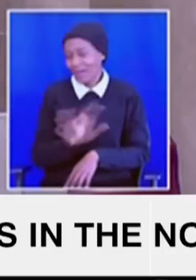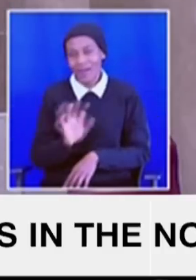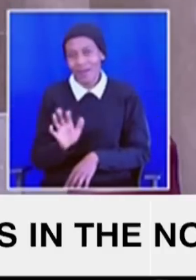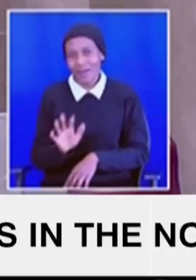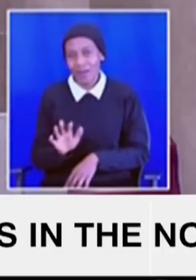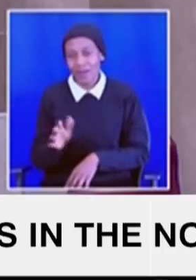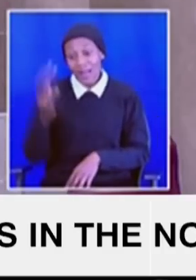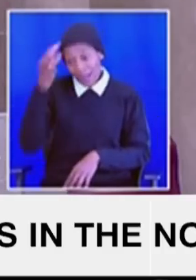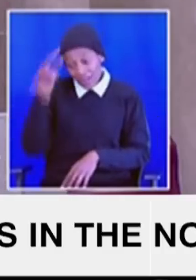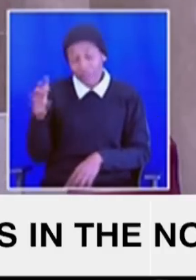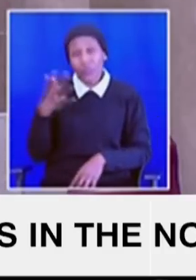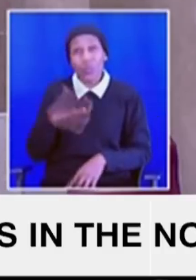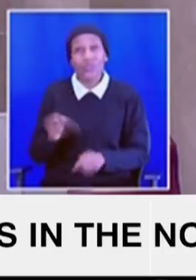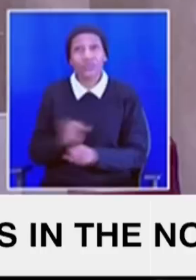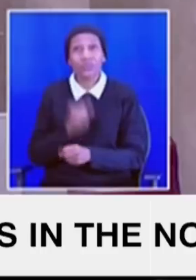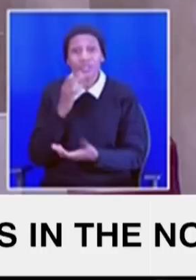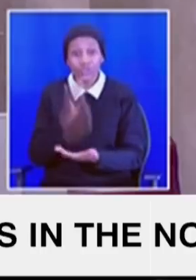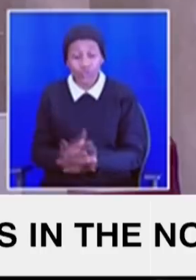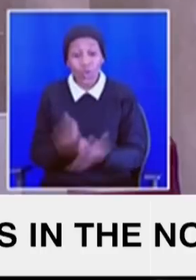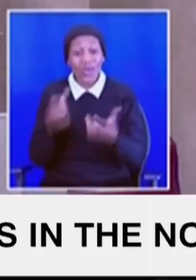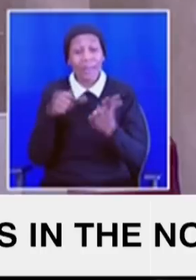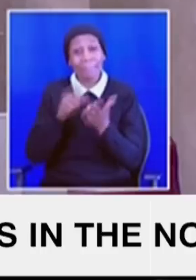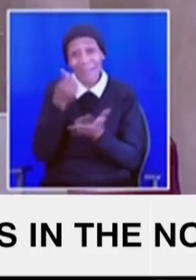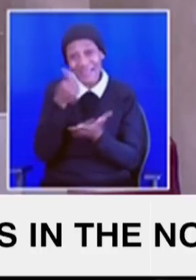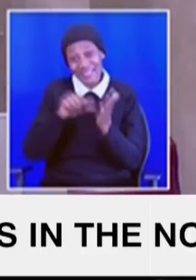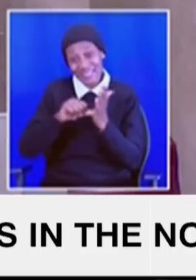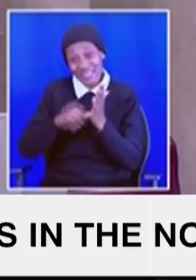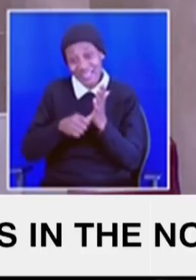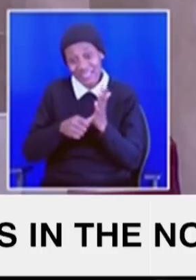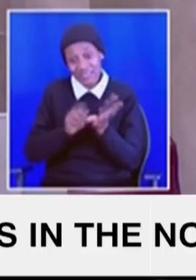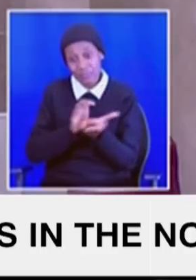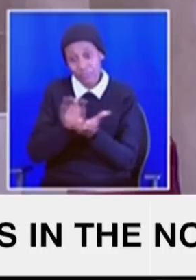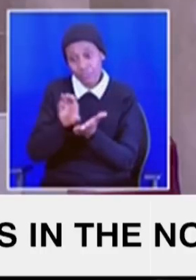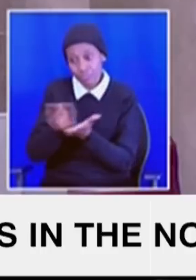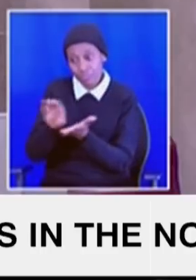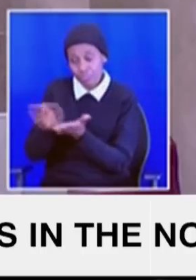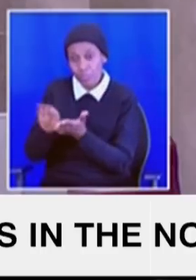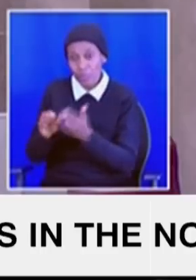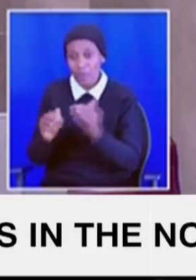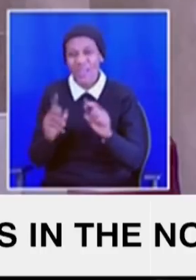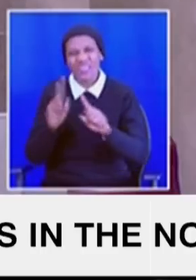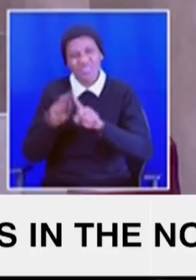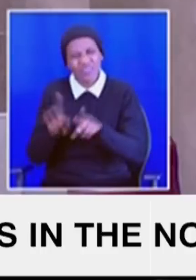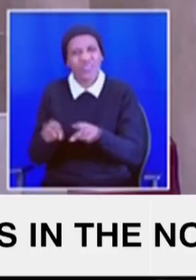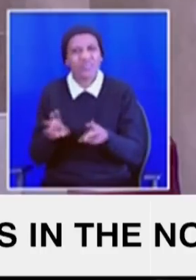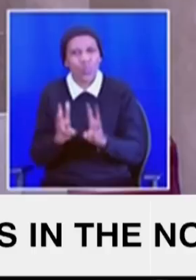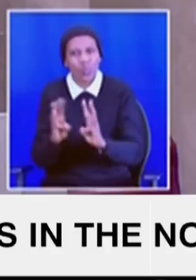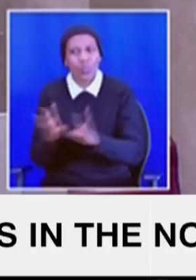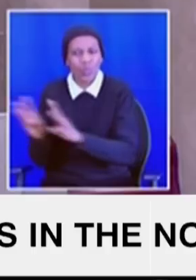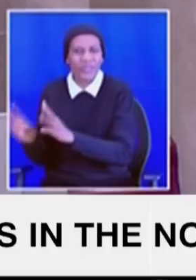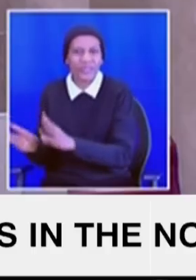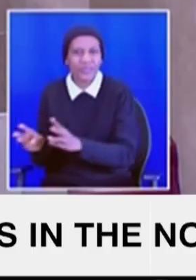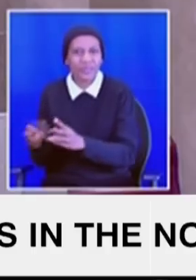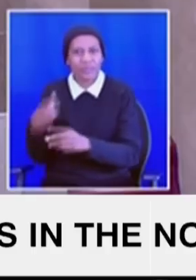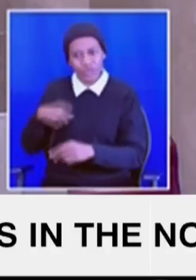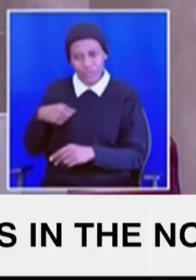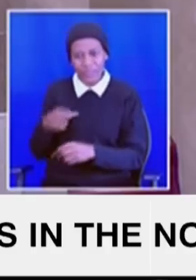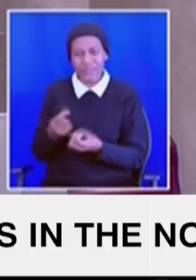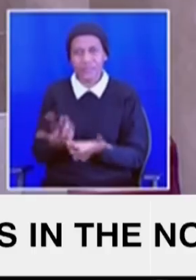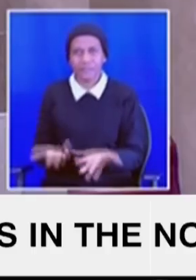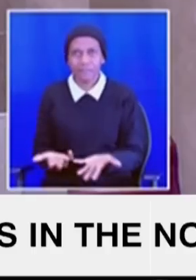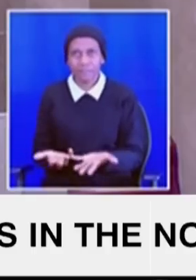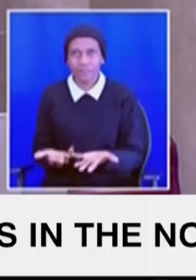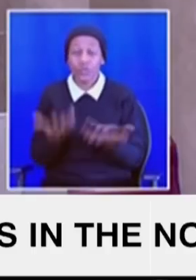that the allocation of grants should be disproportionately directed, particularly to